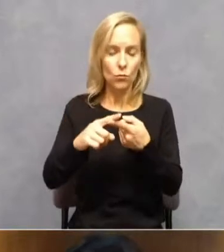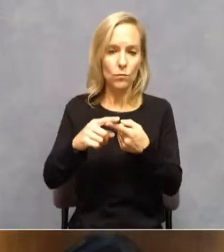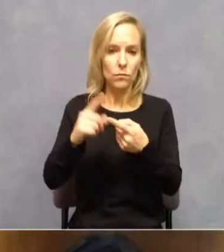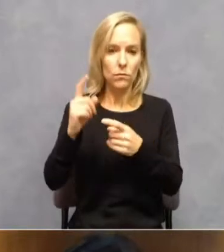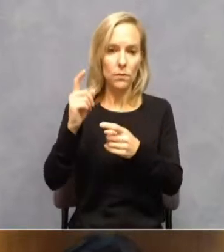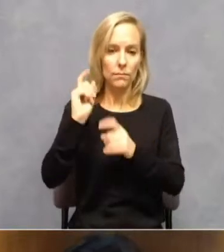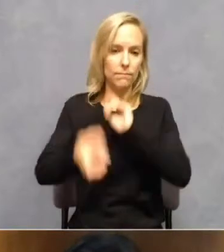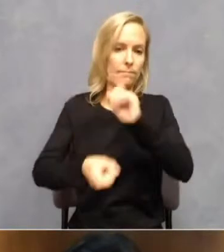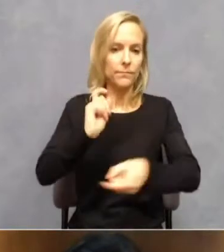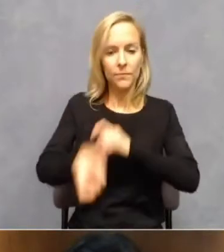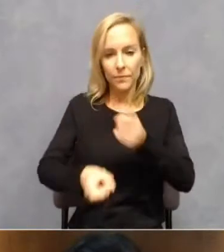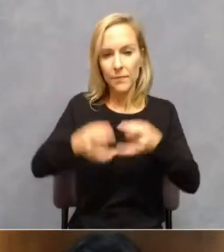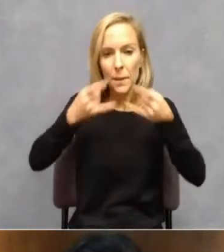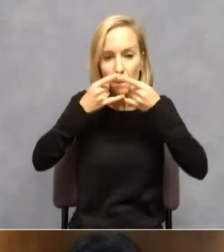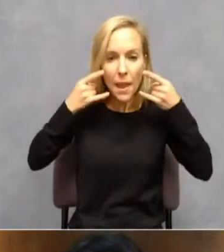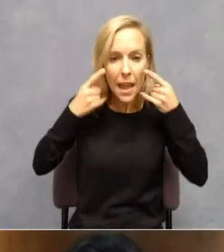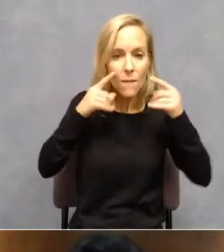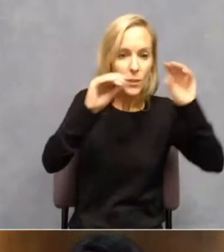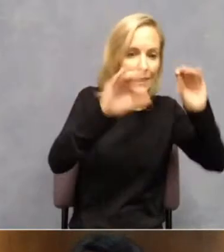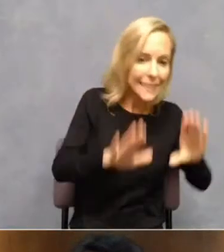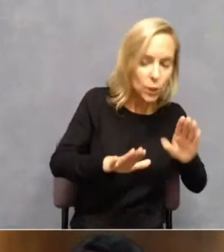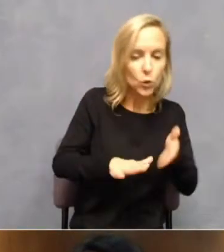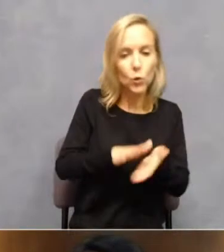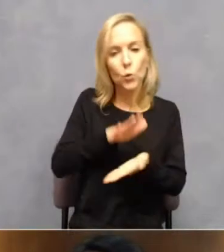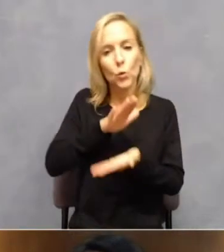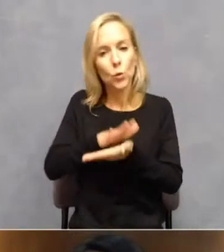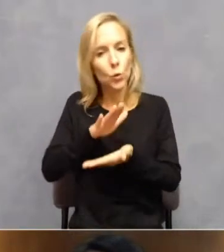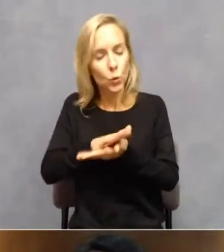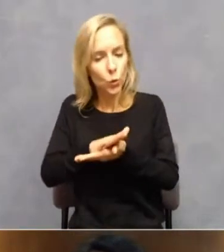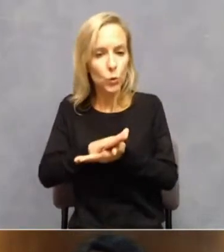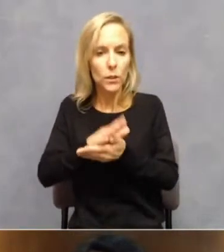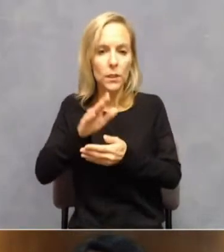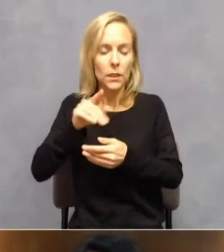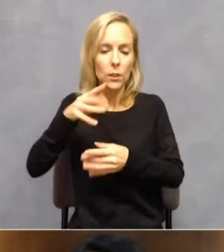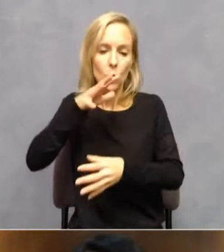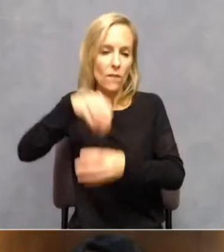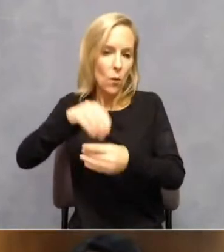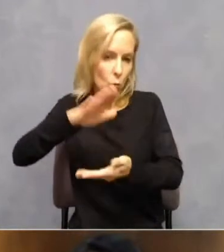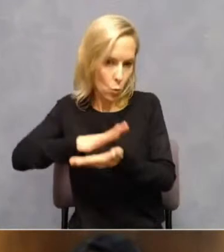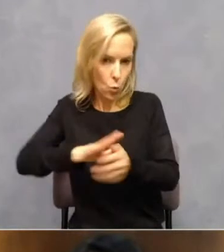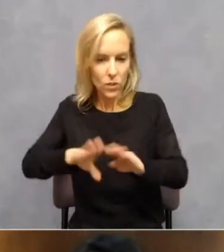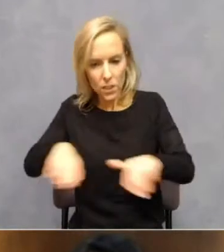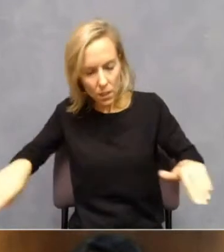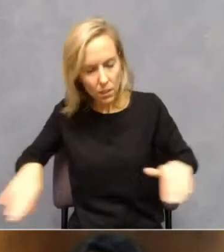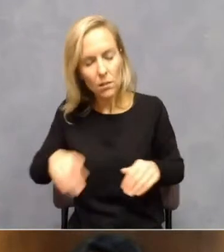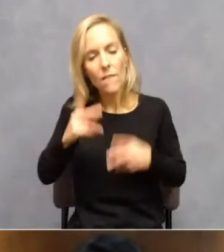school employees in your community, please go to